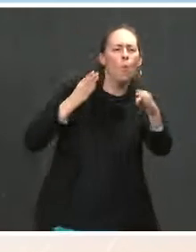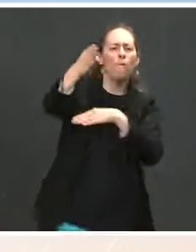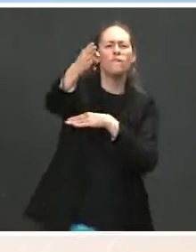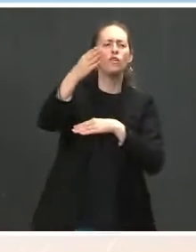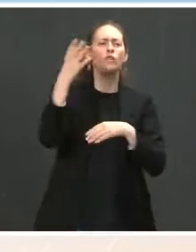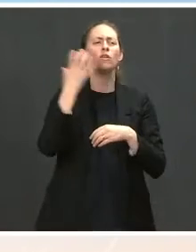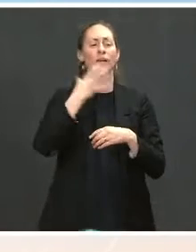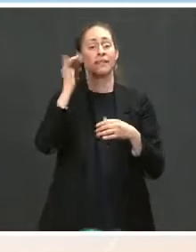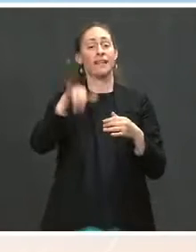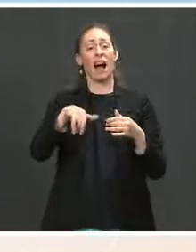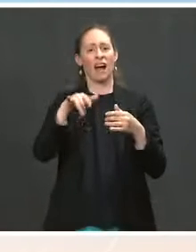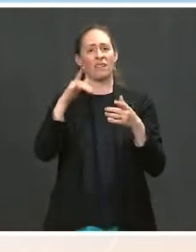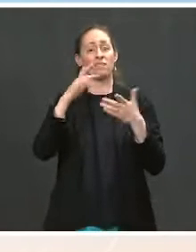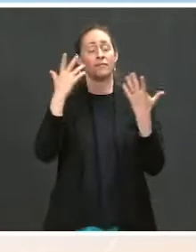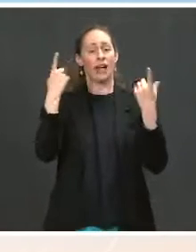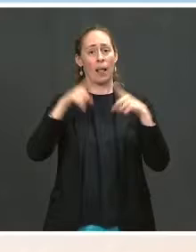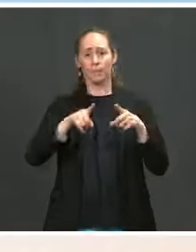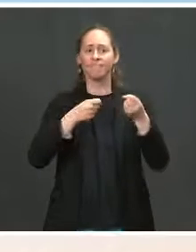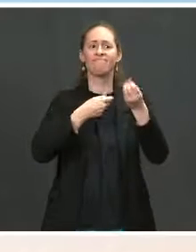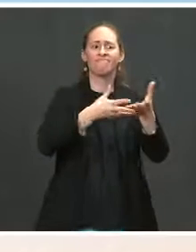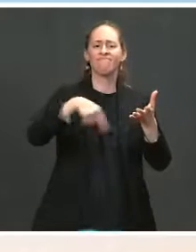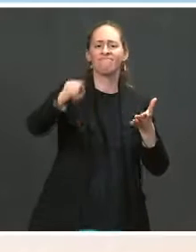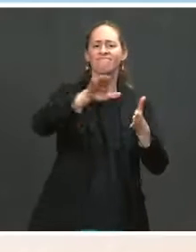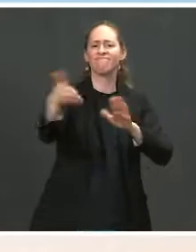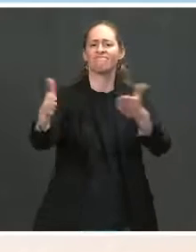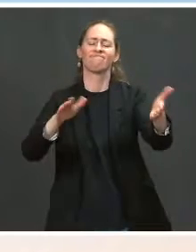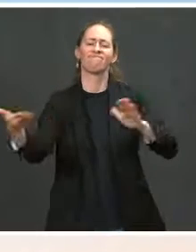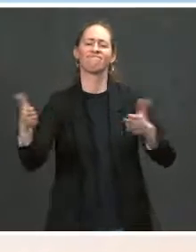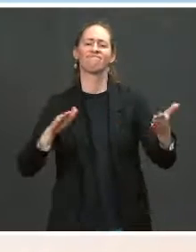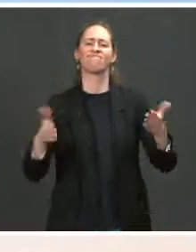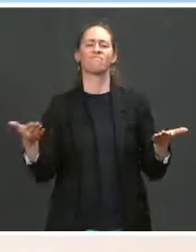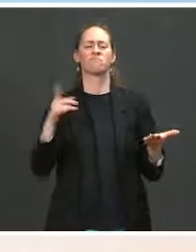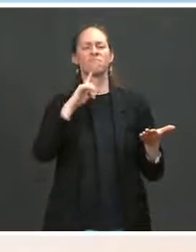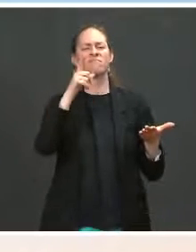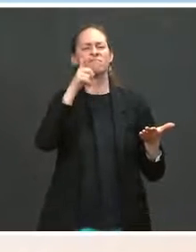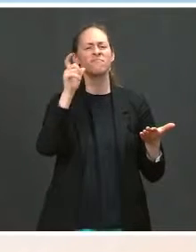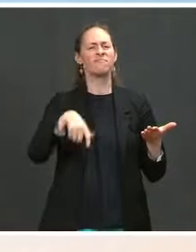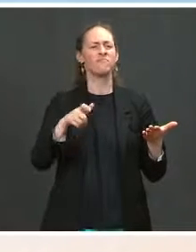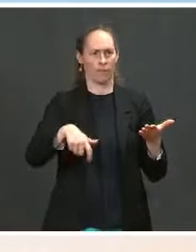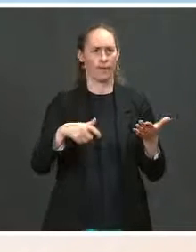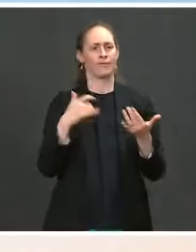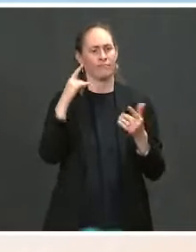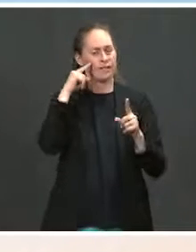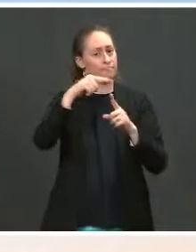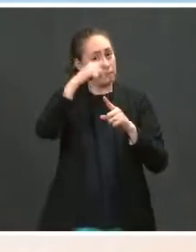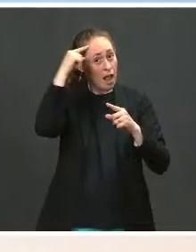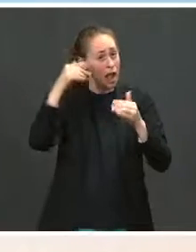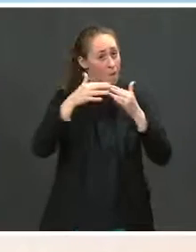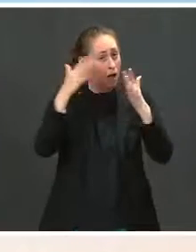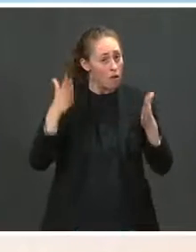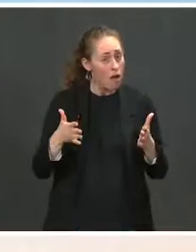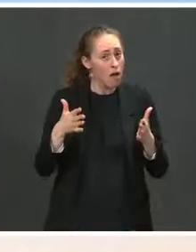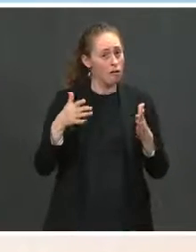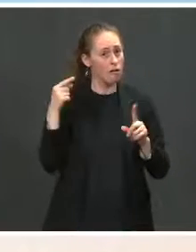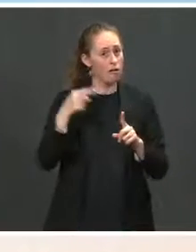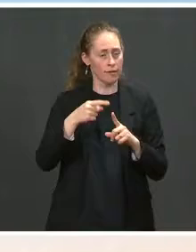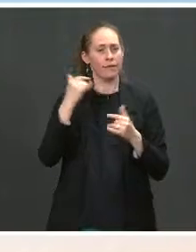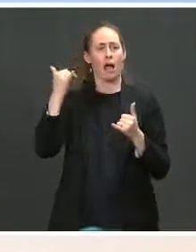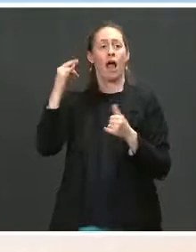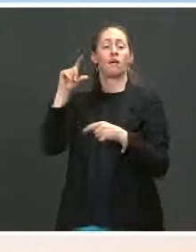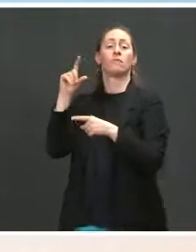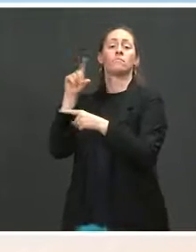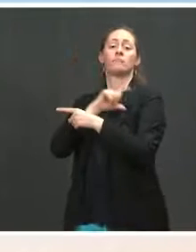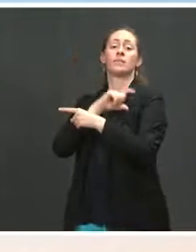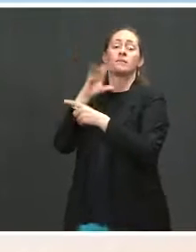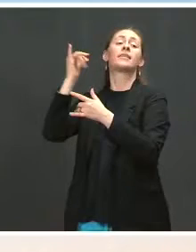in the death of Black Americans. And the president has repeatedly said that he believes we need police reform, and that's why he's calling on Congress